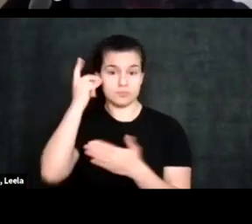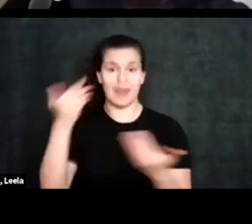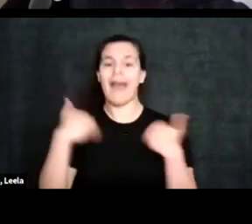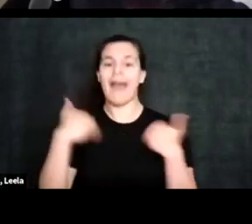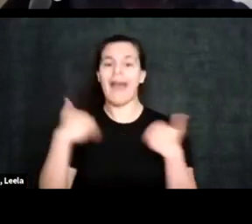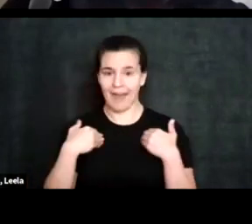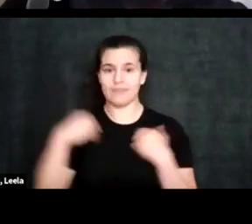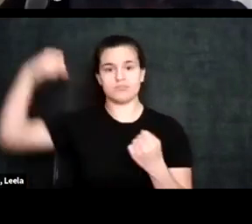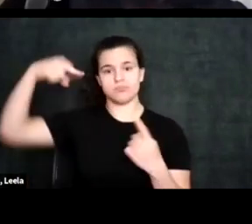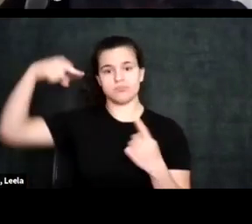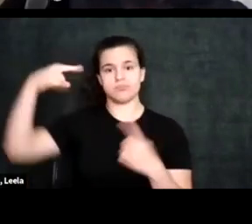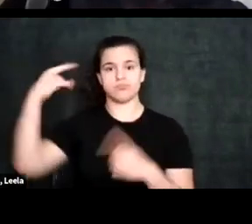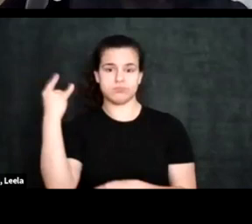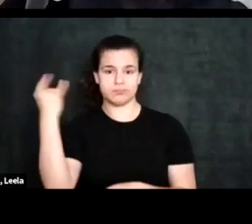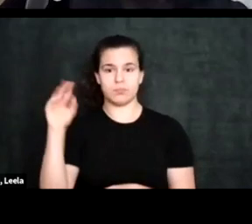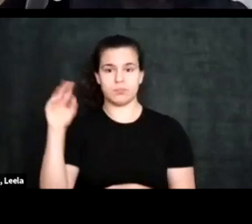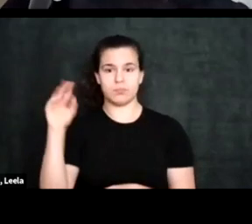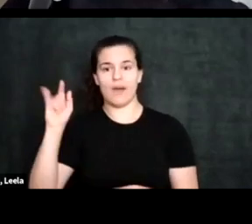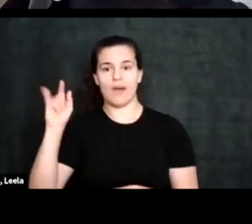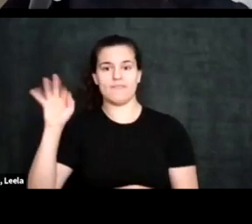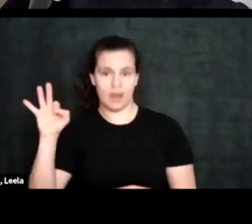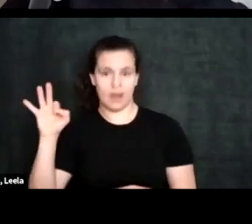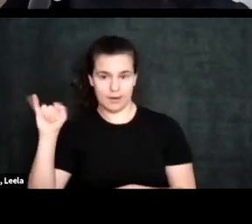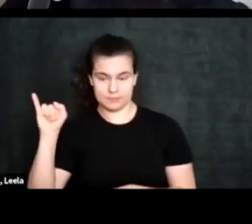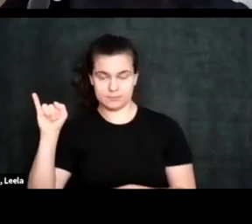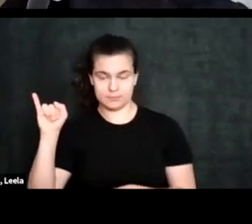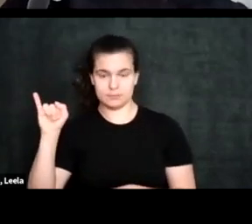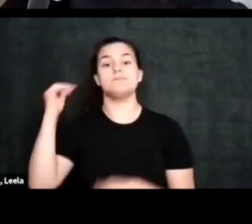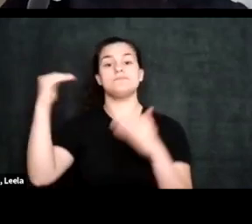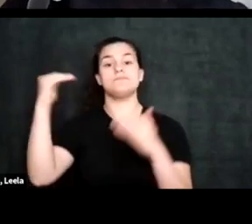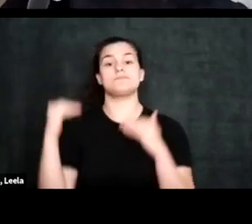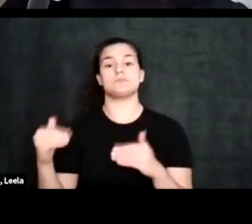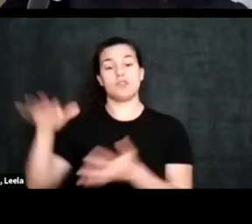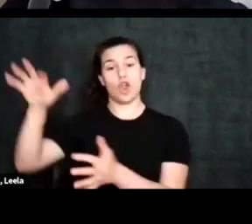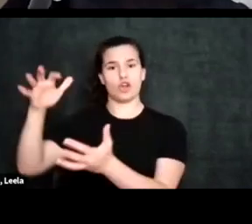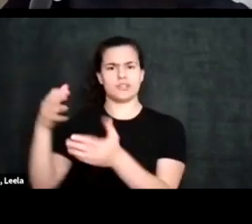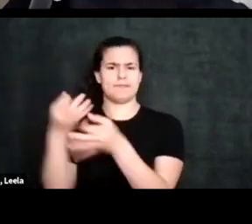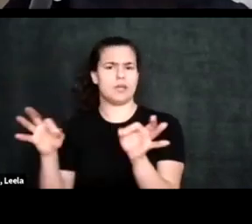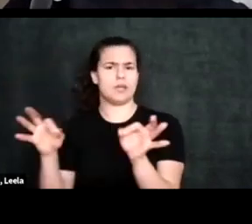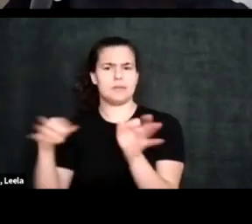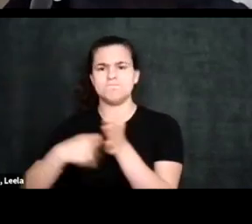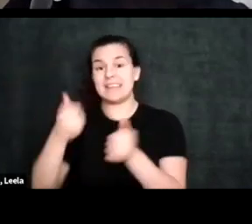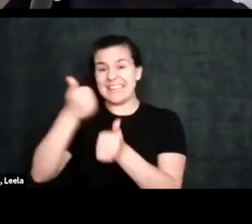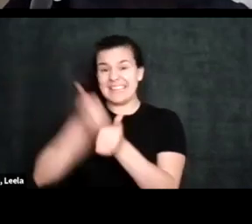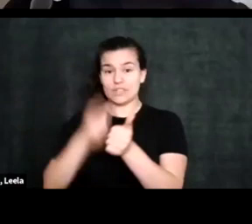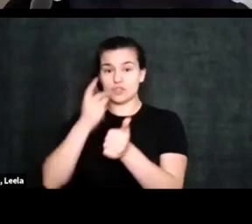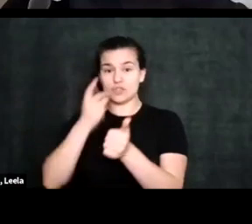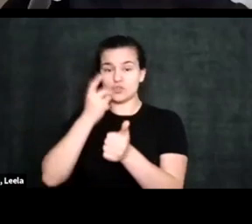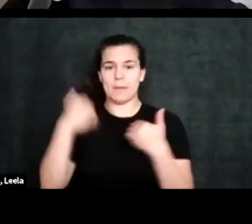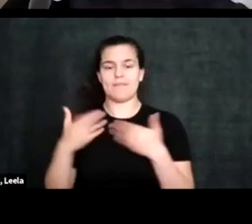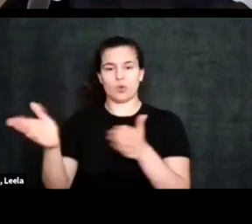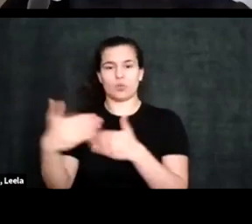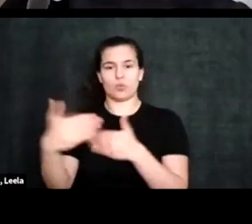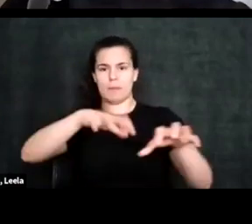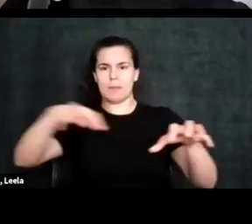access. We have free laundry, and each hall has a laundry room that is provided for you all to